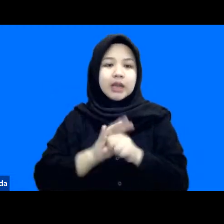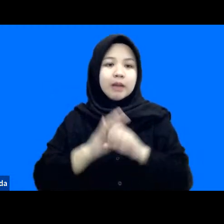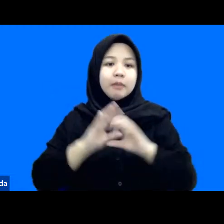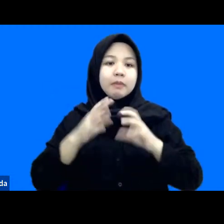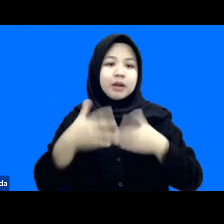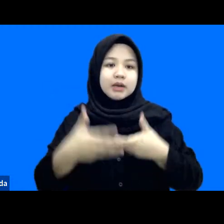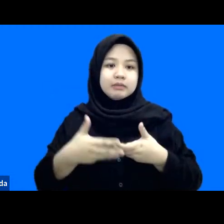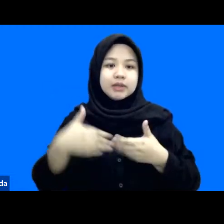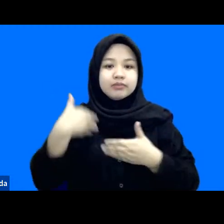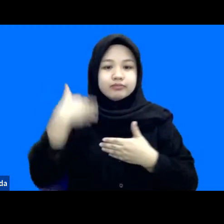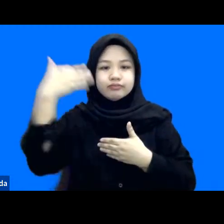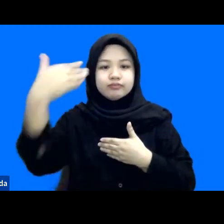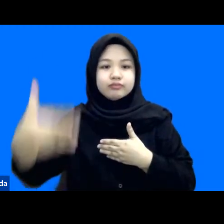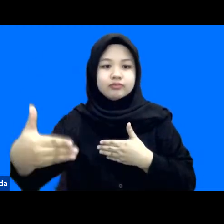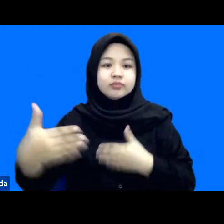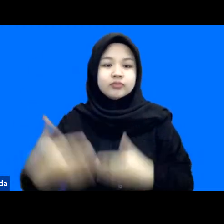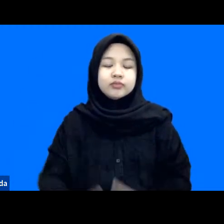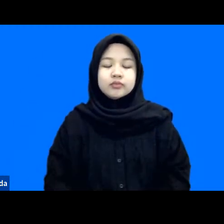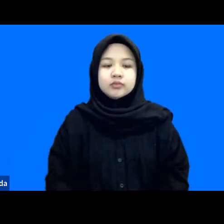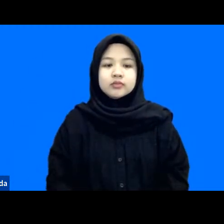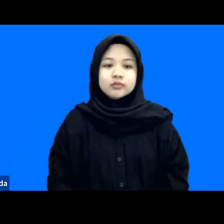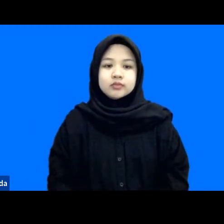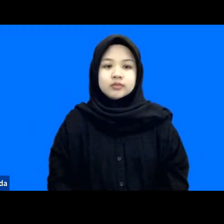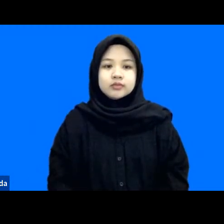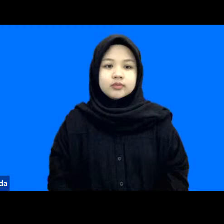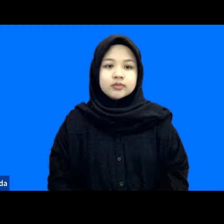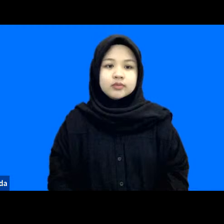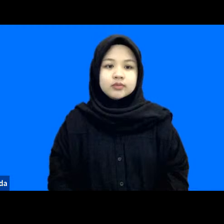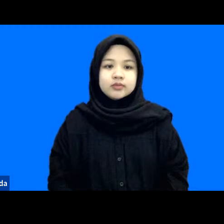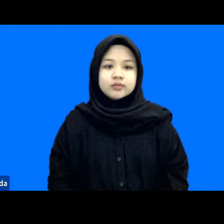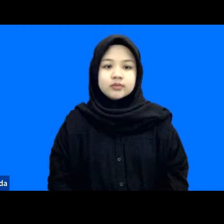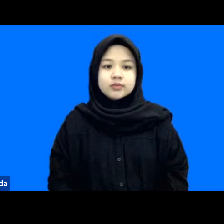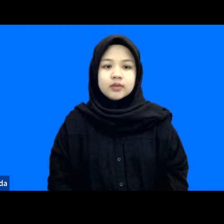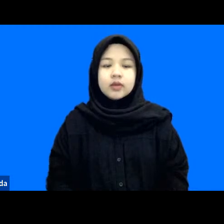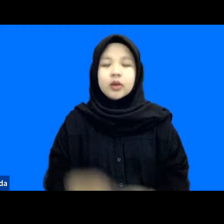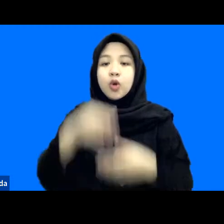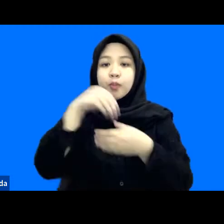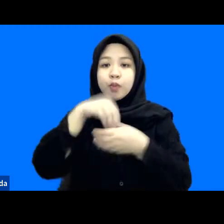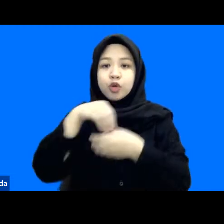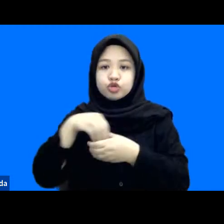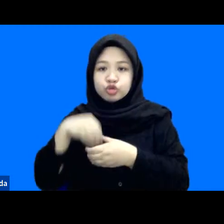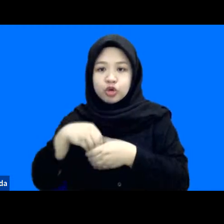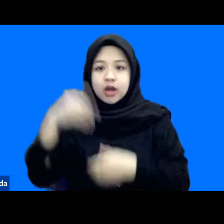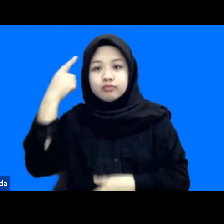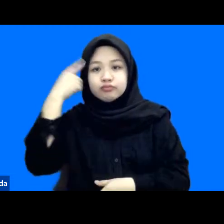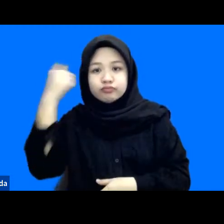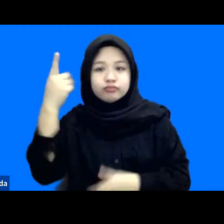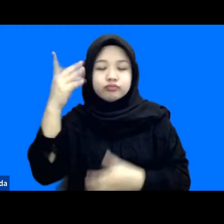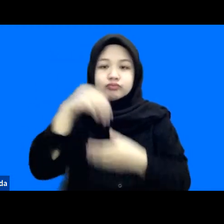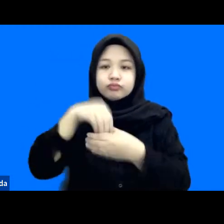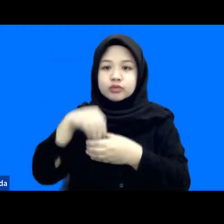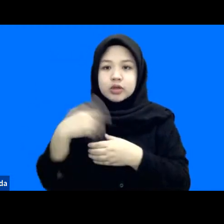So your insights, your ideas, perspective is